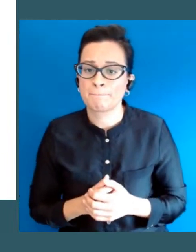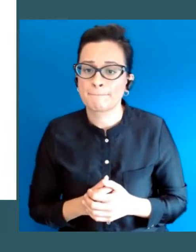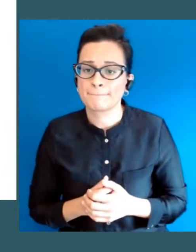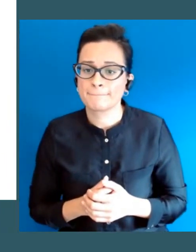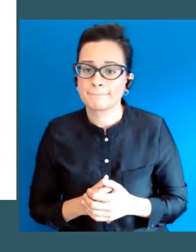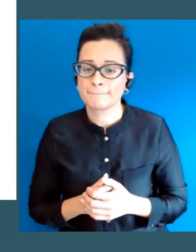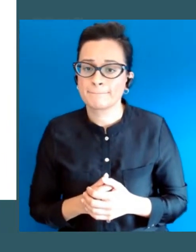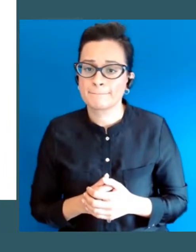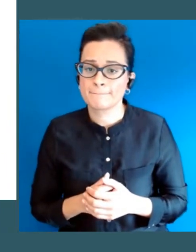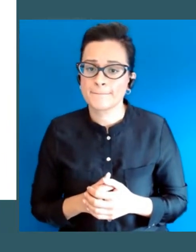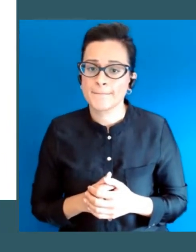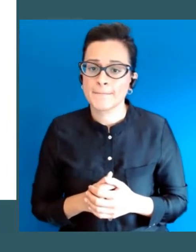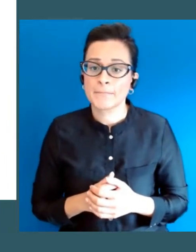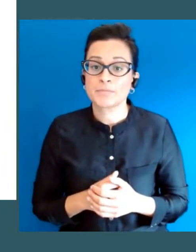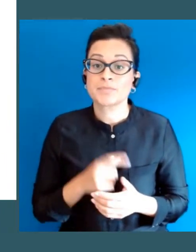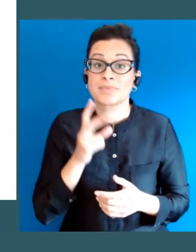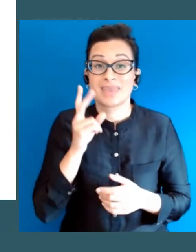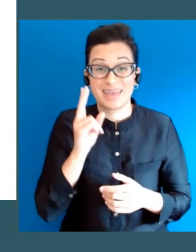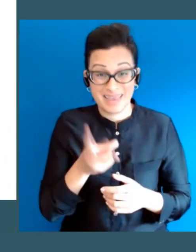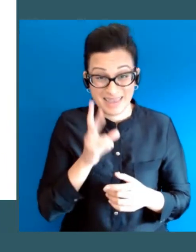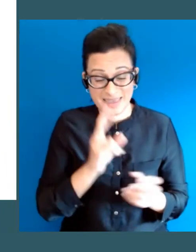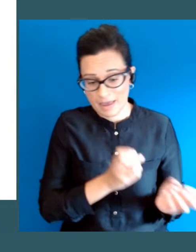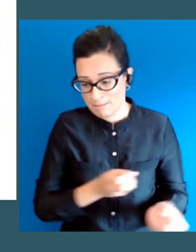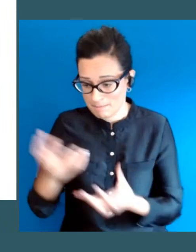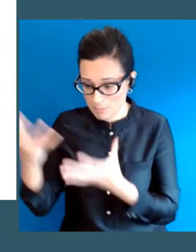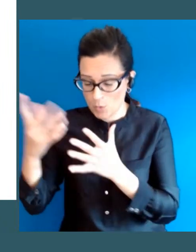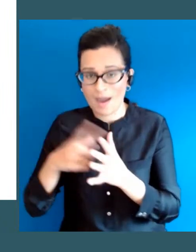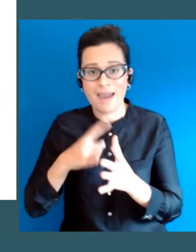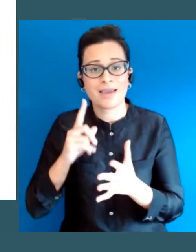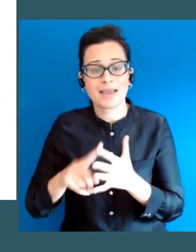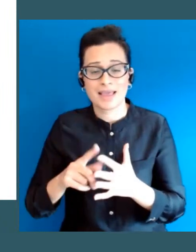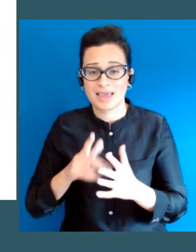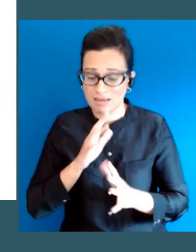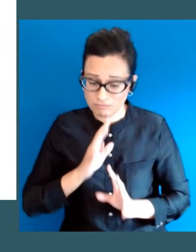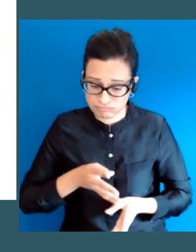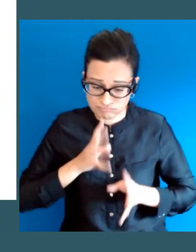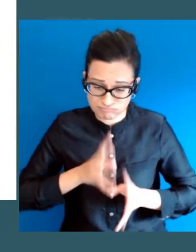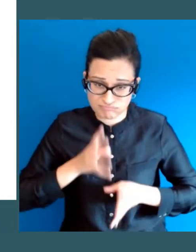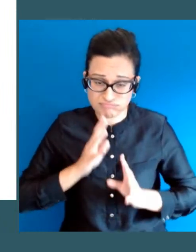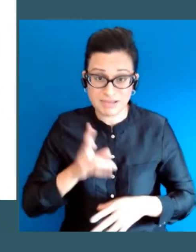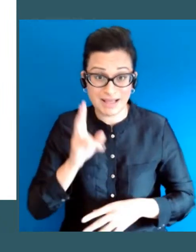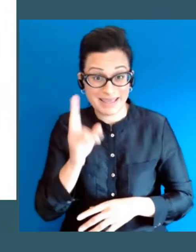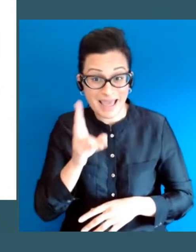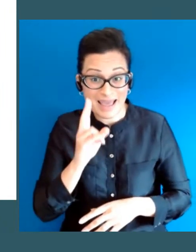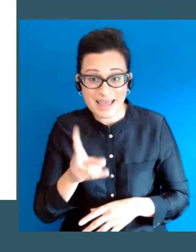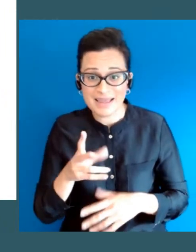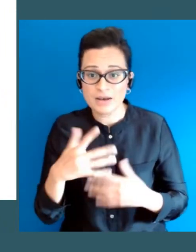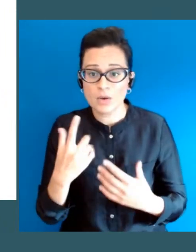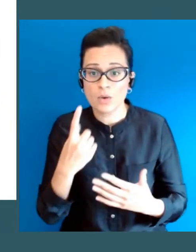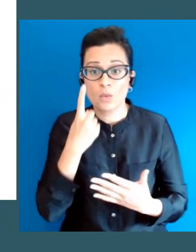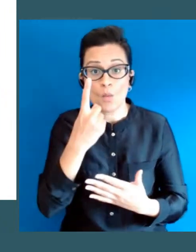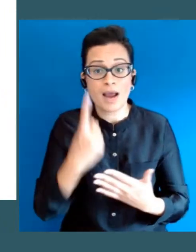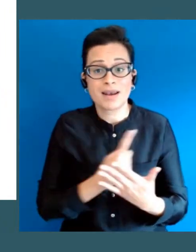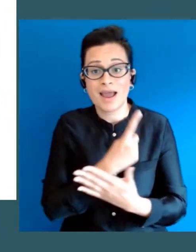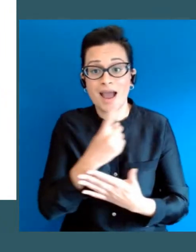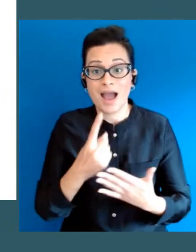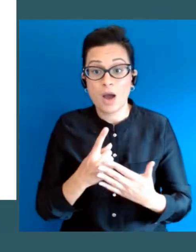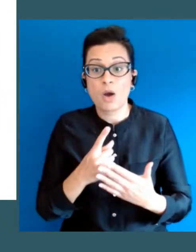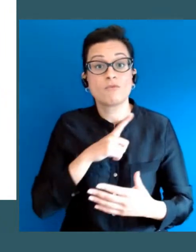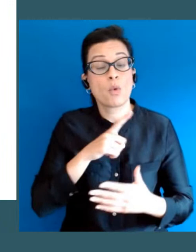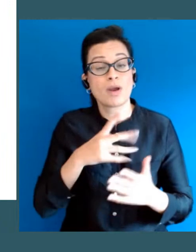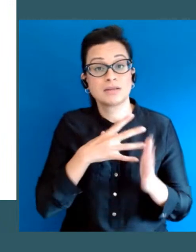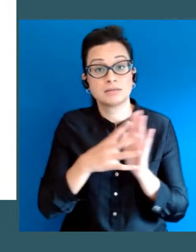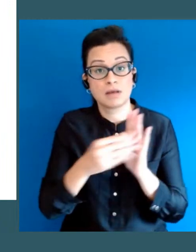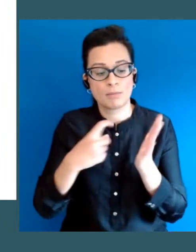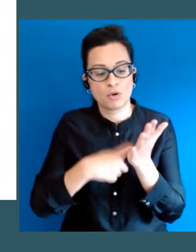Then he had another A&E admission. He was profusely vomiting. He had 1 hour after ingesting a rusk, he went very